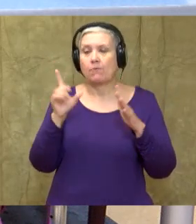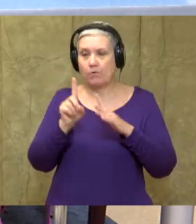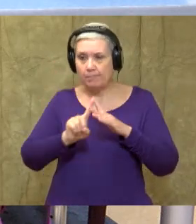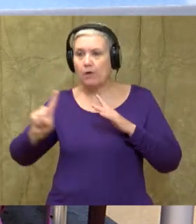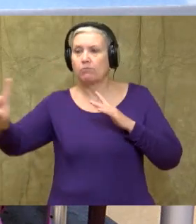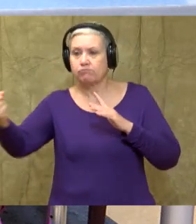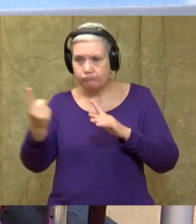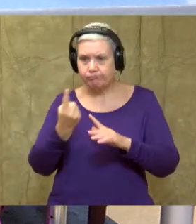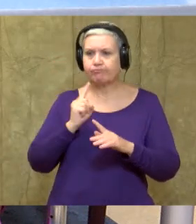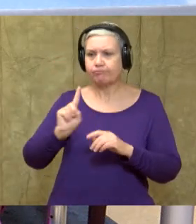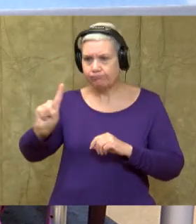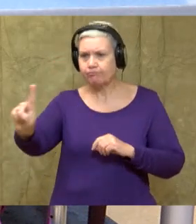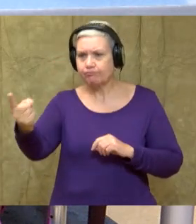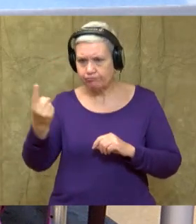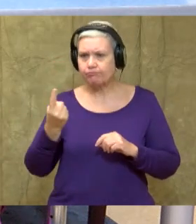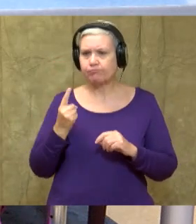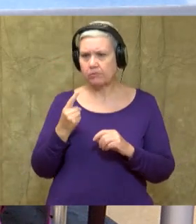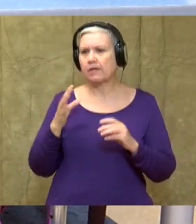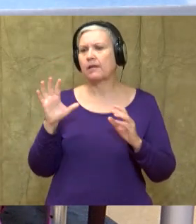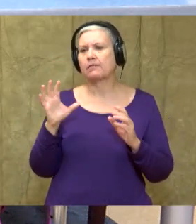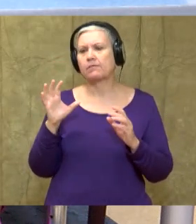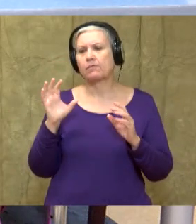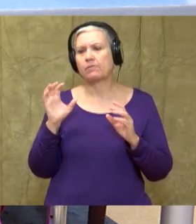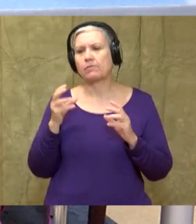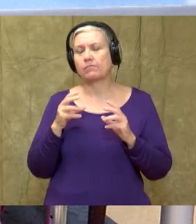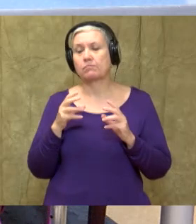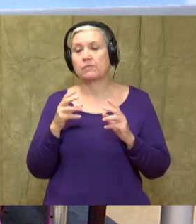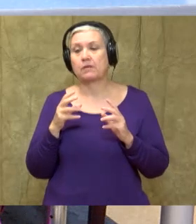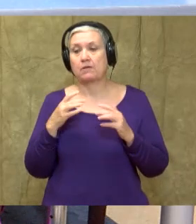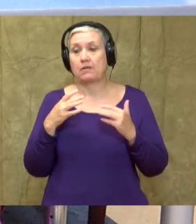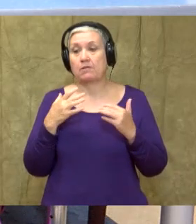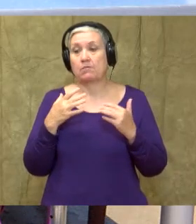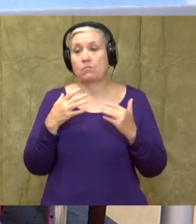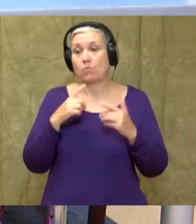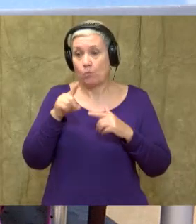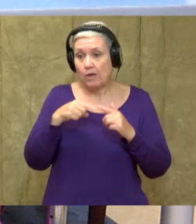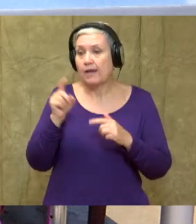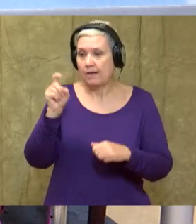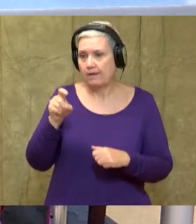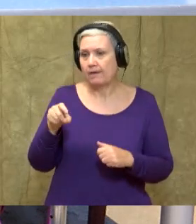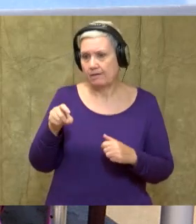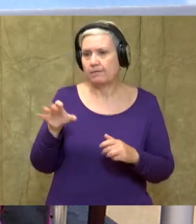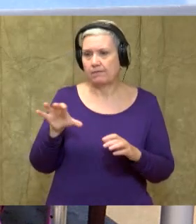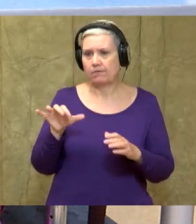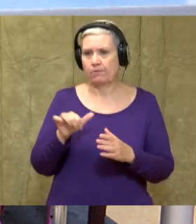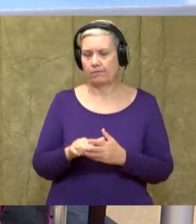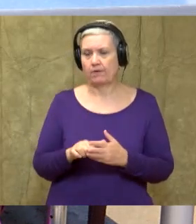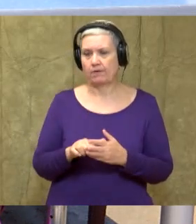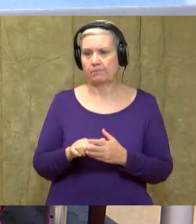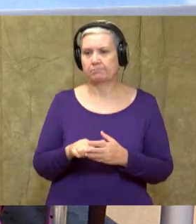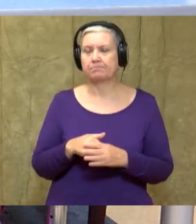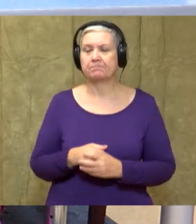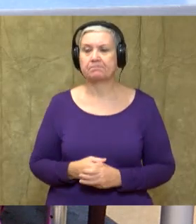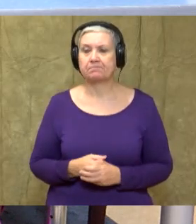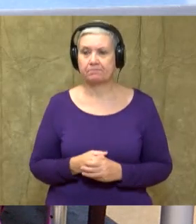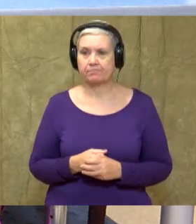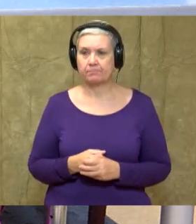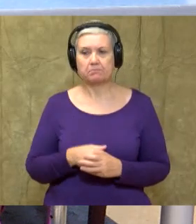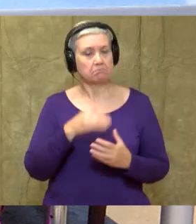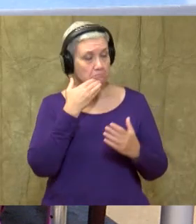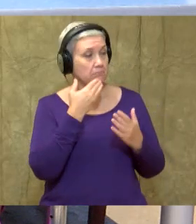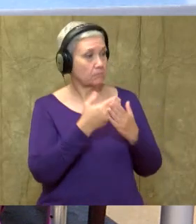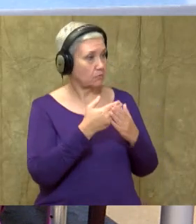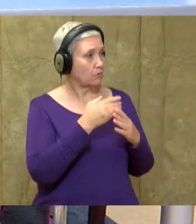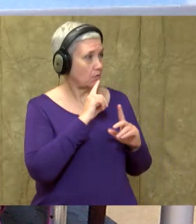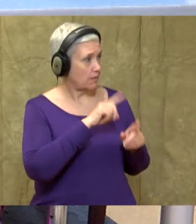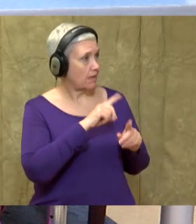my front door to actually be able to lock me in or keep me from getting out. So Good answer. can you